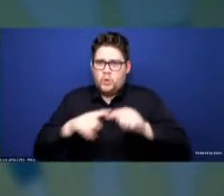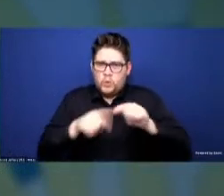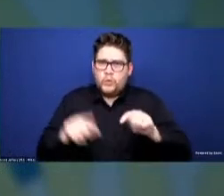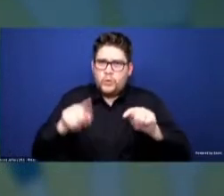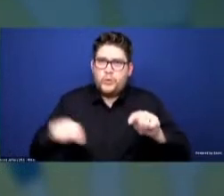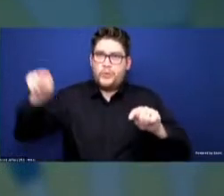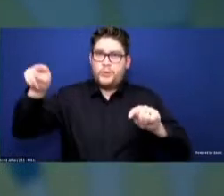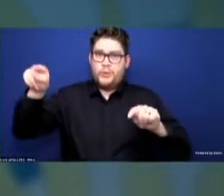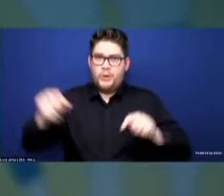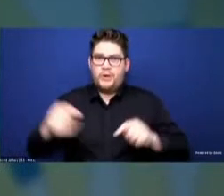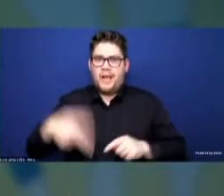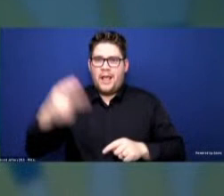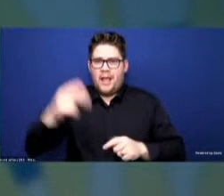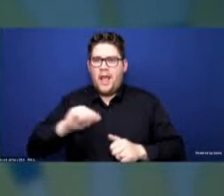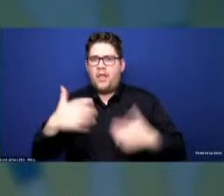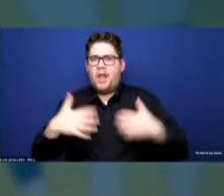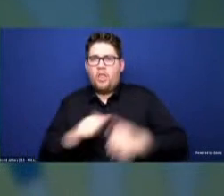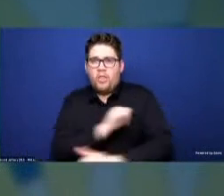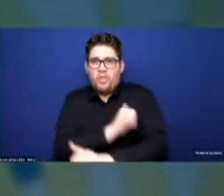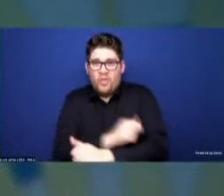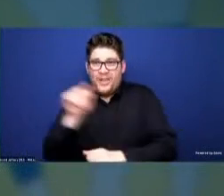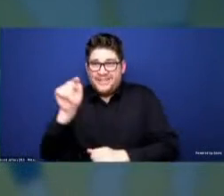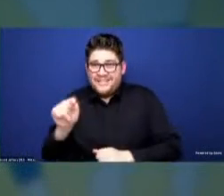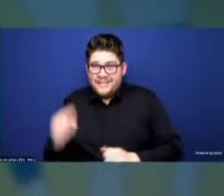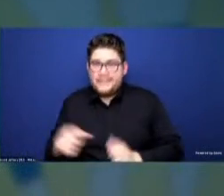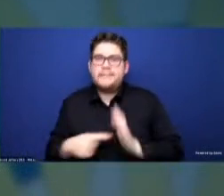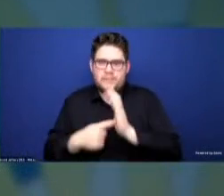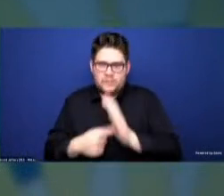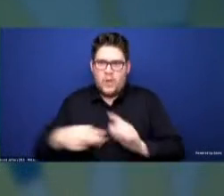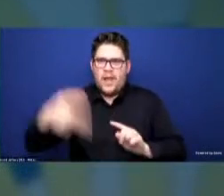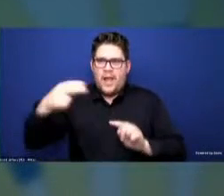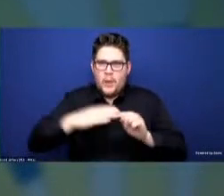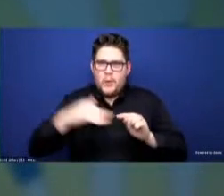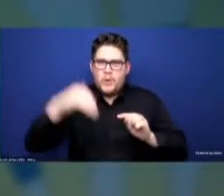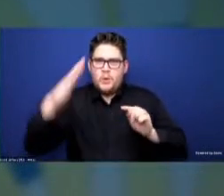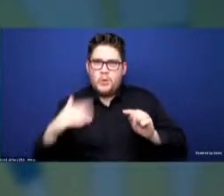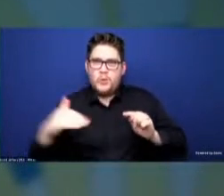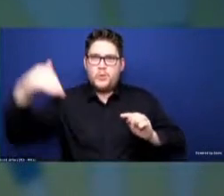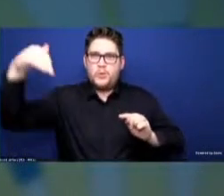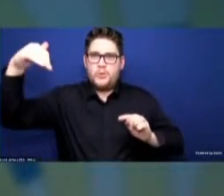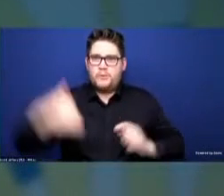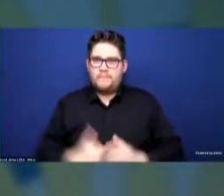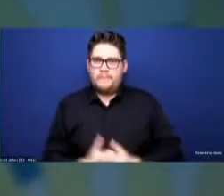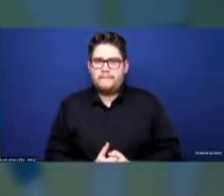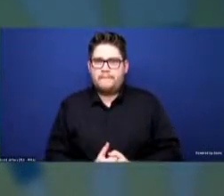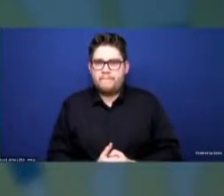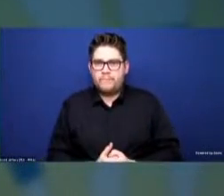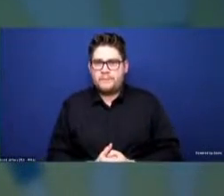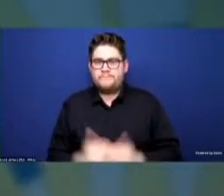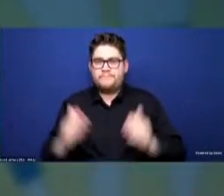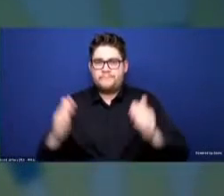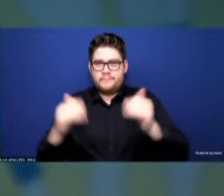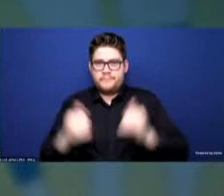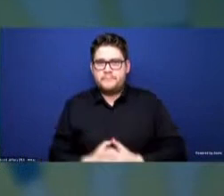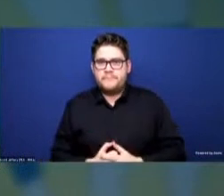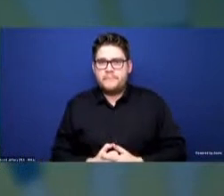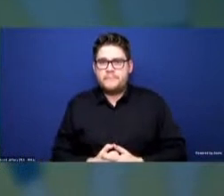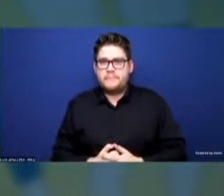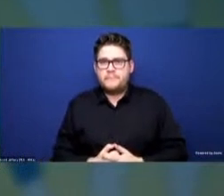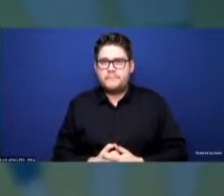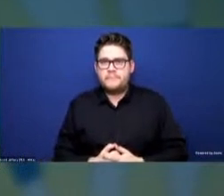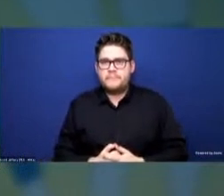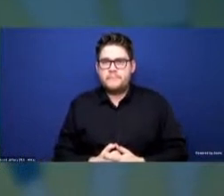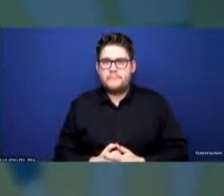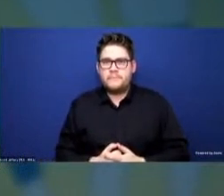This is the epidemic curve by source of where we believe people have acquired their illness, and this is by date of onset